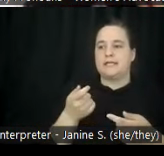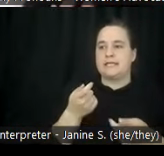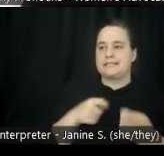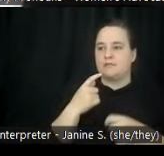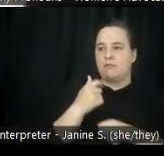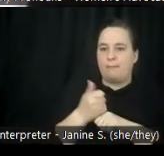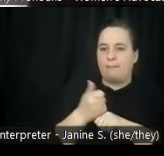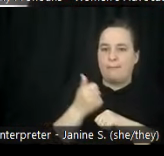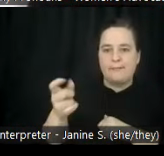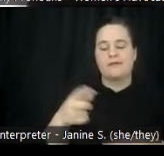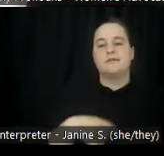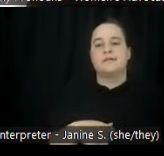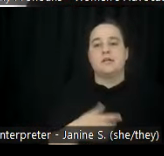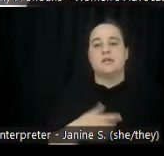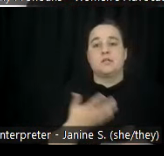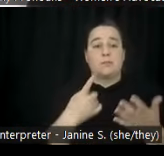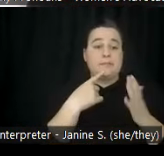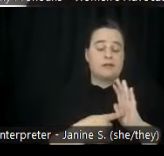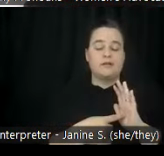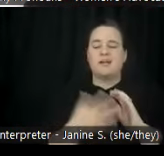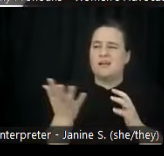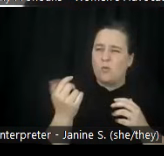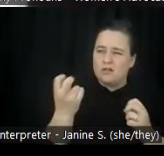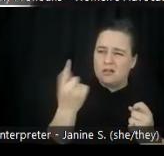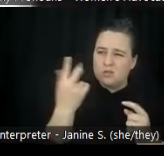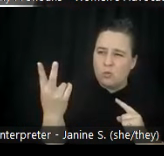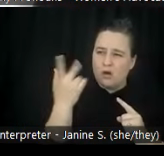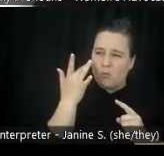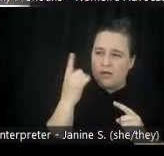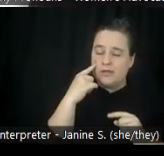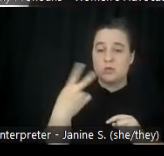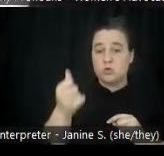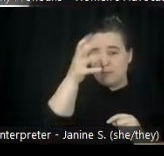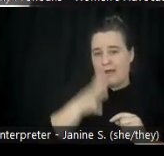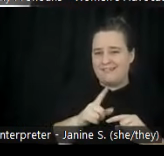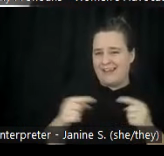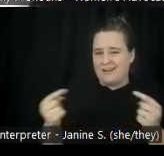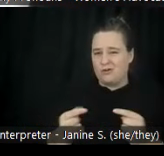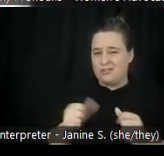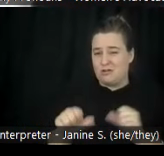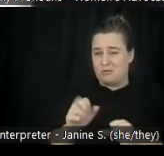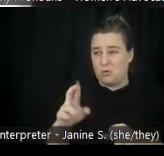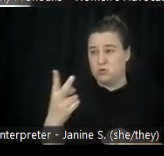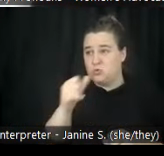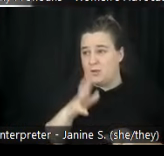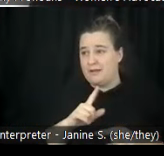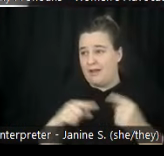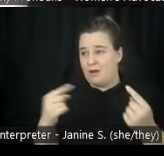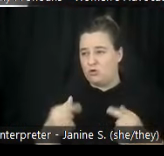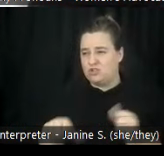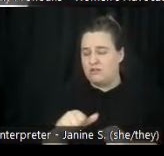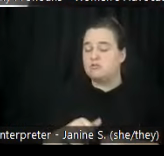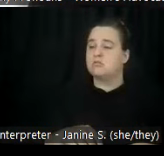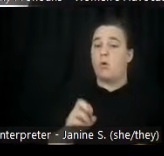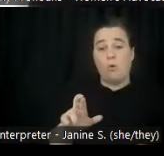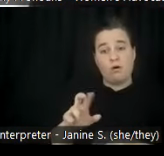So something someone might say is, I want to understand why you think two men or two women can't hurt each other. Or saying, I know this is